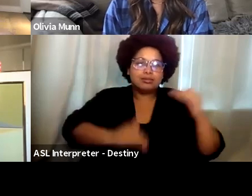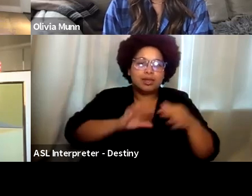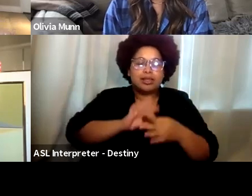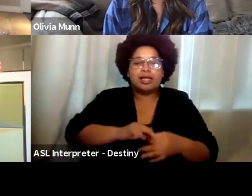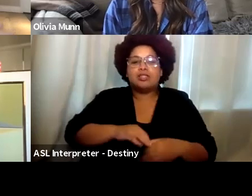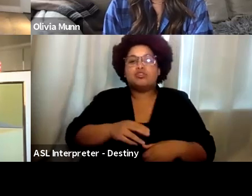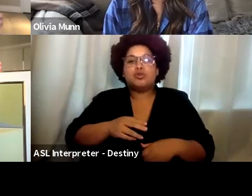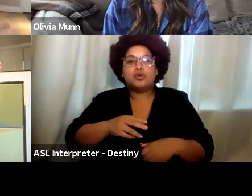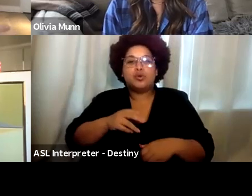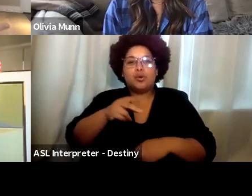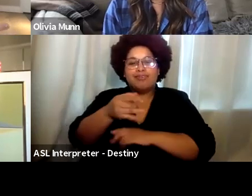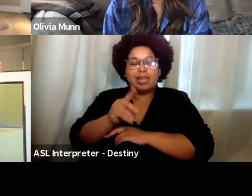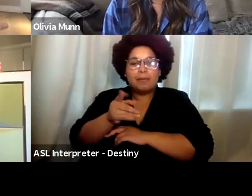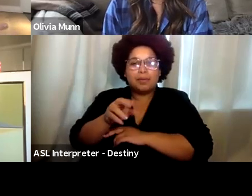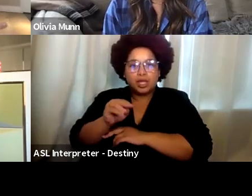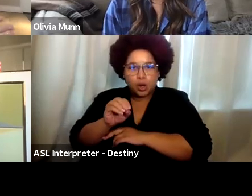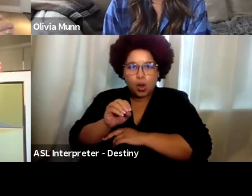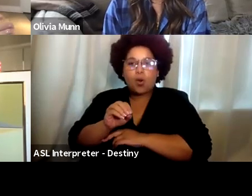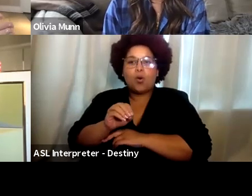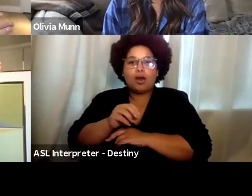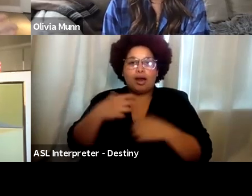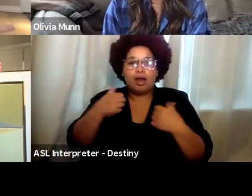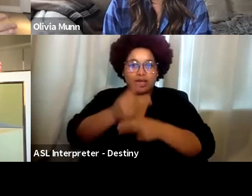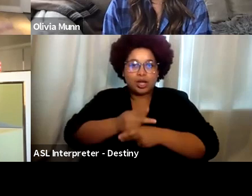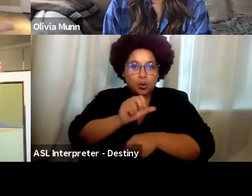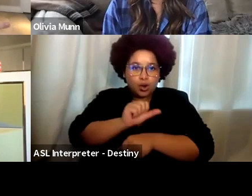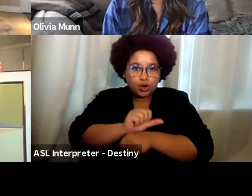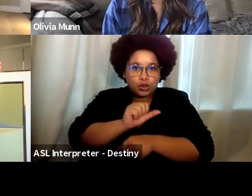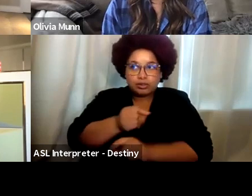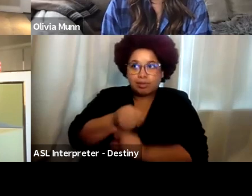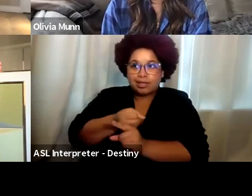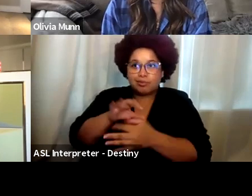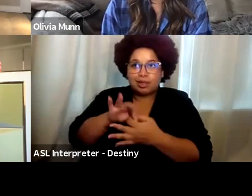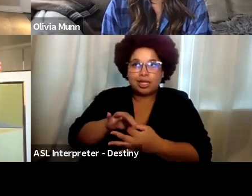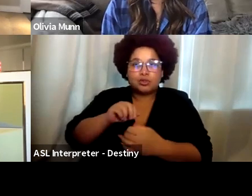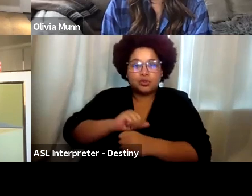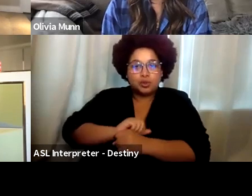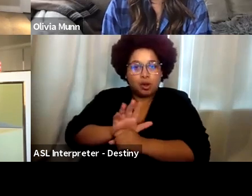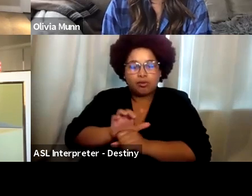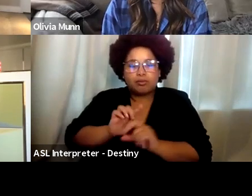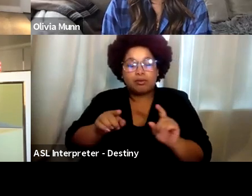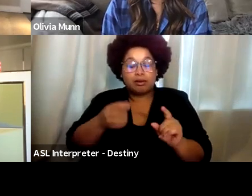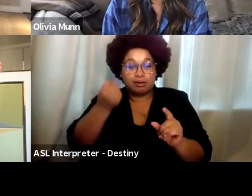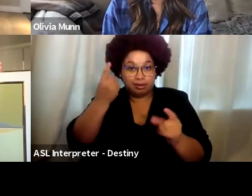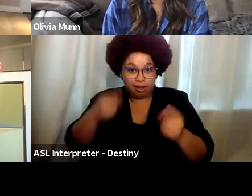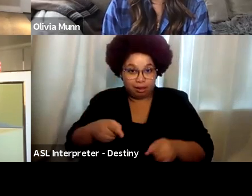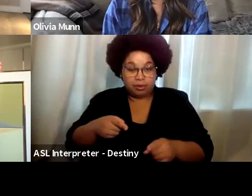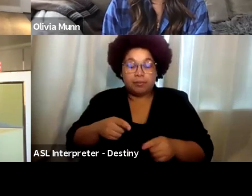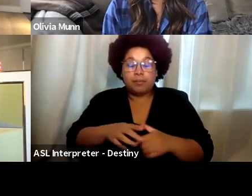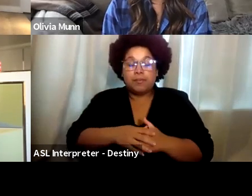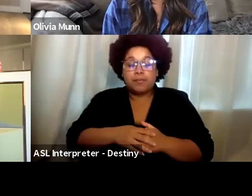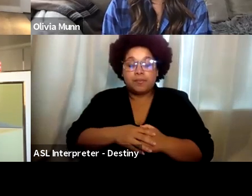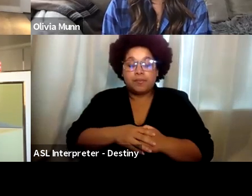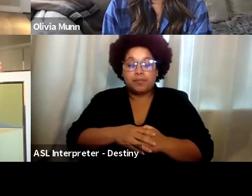healthcare workers and how that was disproportionately affecting them with COVID. But when that happened, and that was just, a